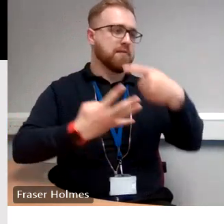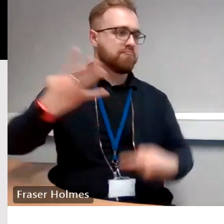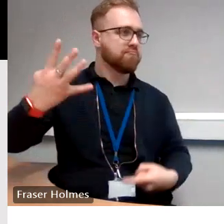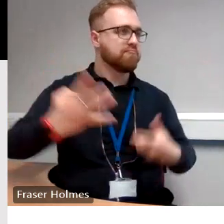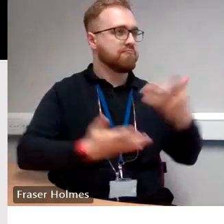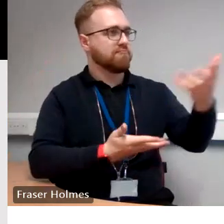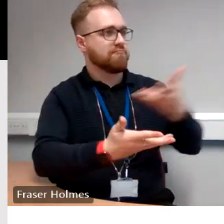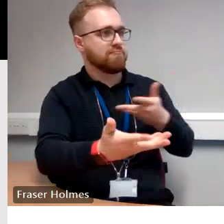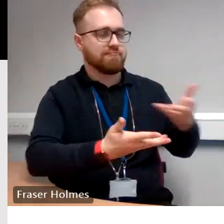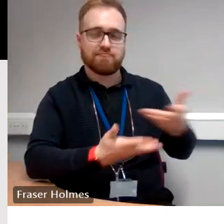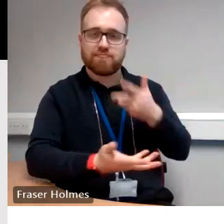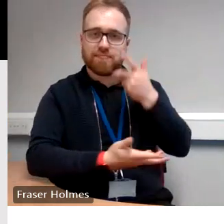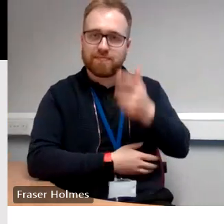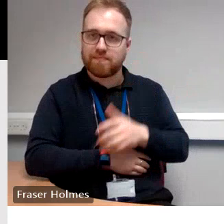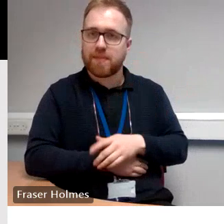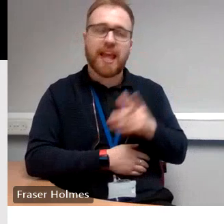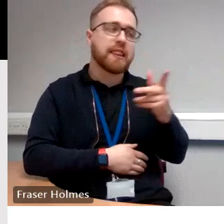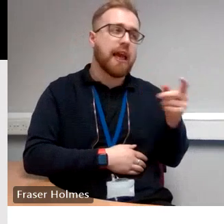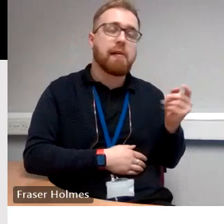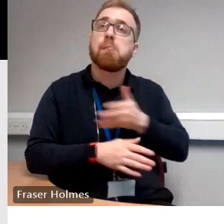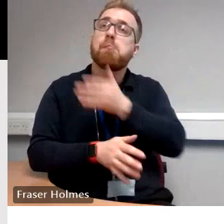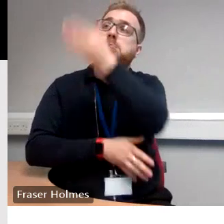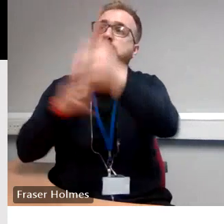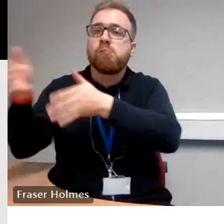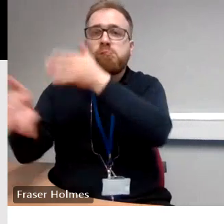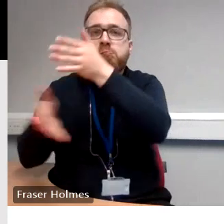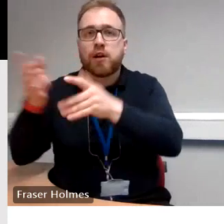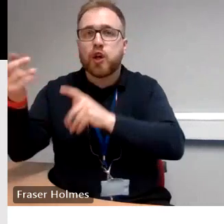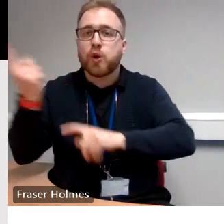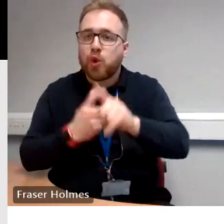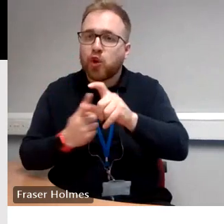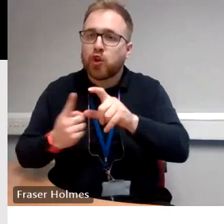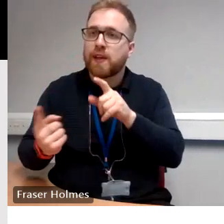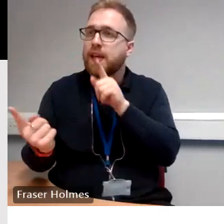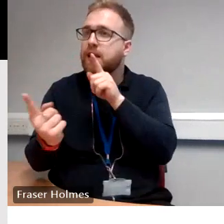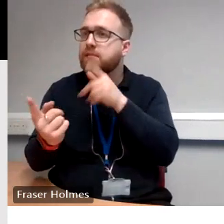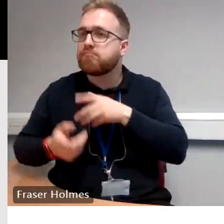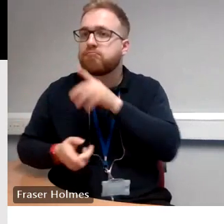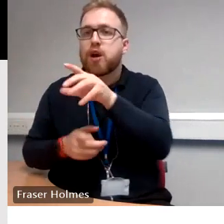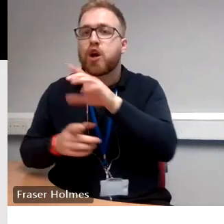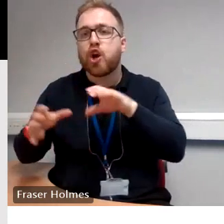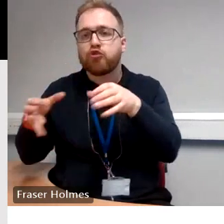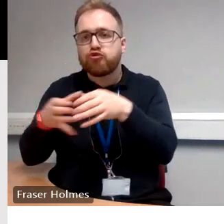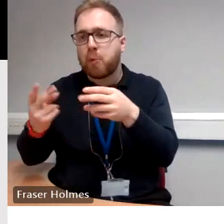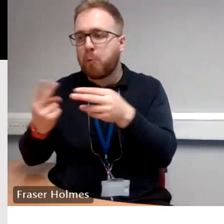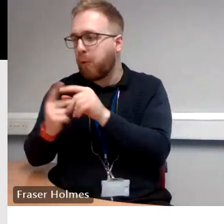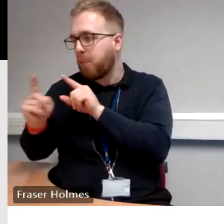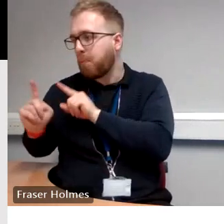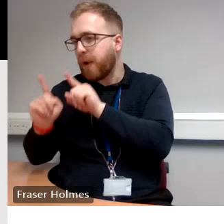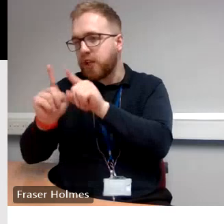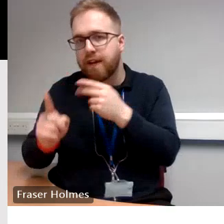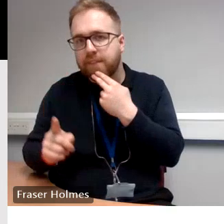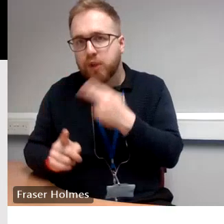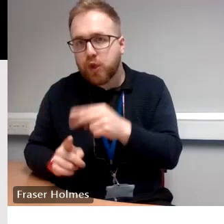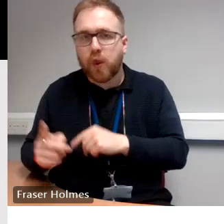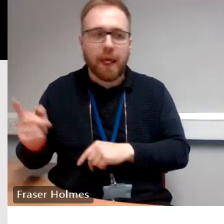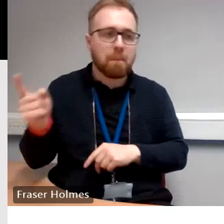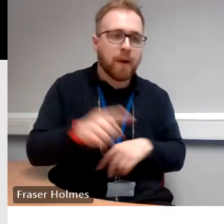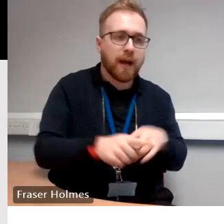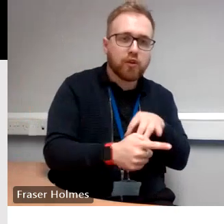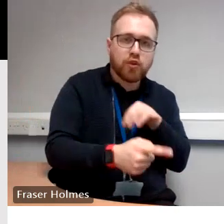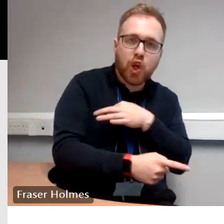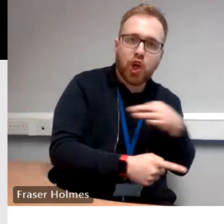And again, they'll be back out and about in the community, going to a group with a patient in the afternoon, and then maybe back to surgery to